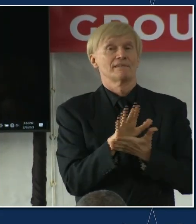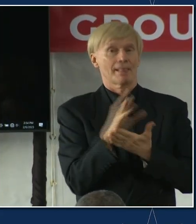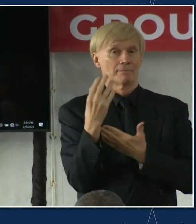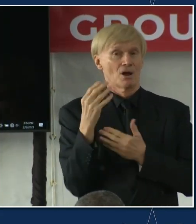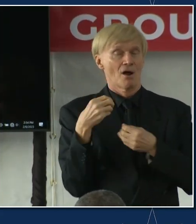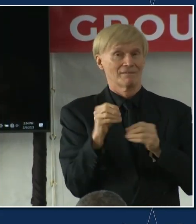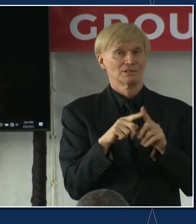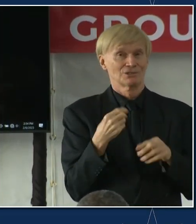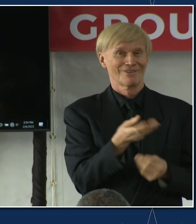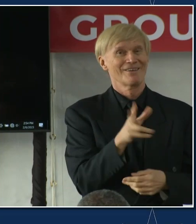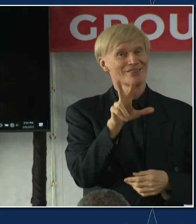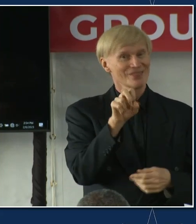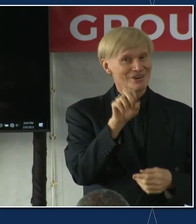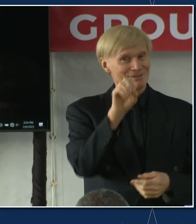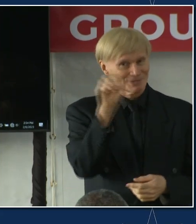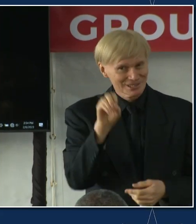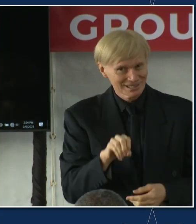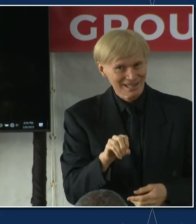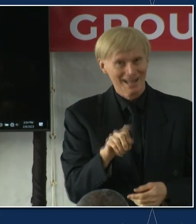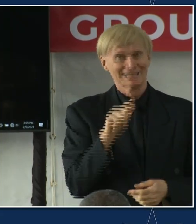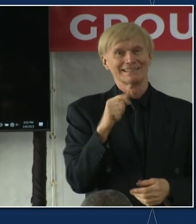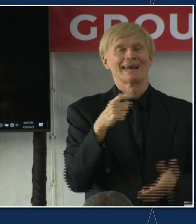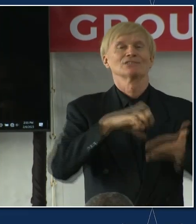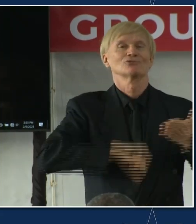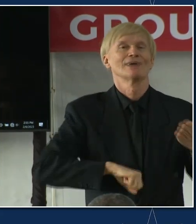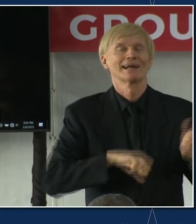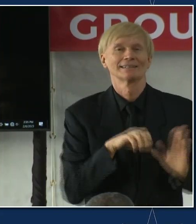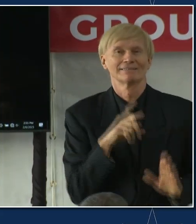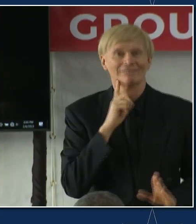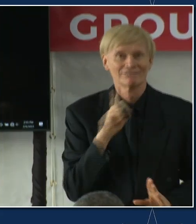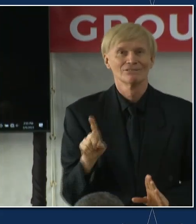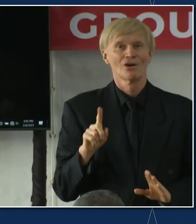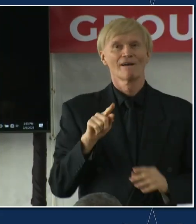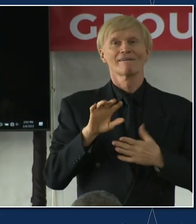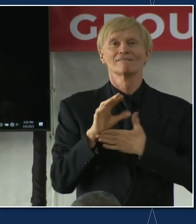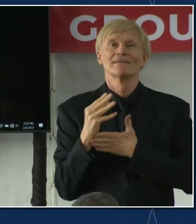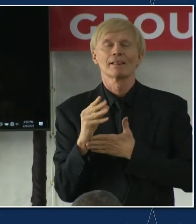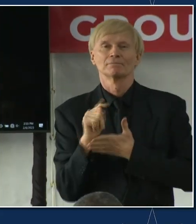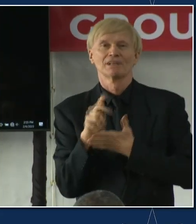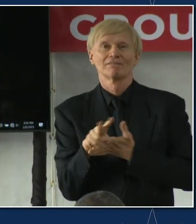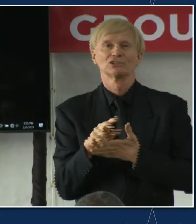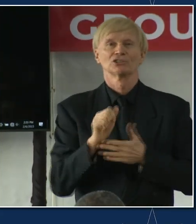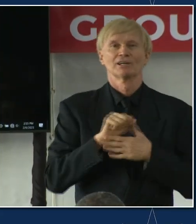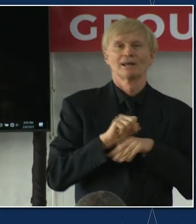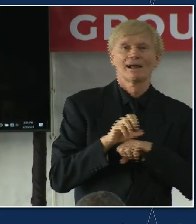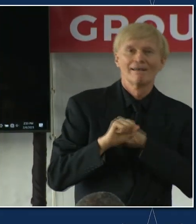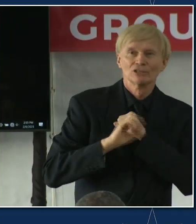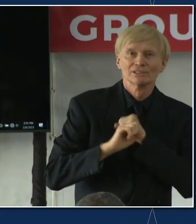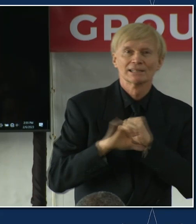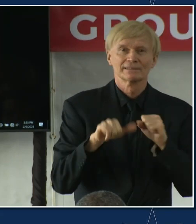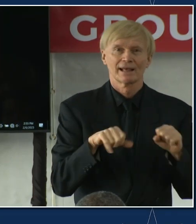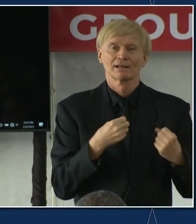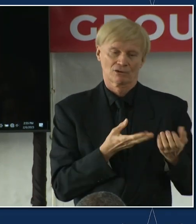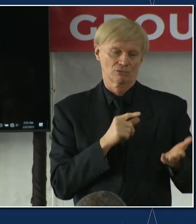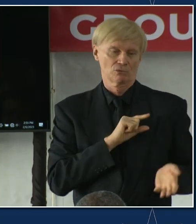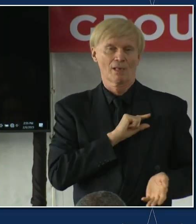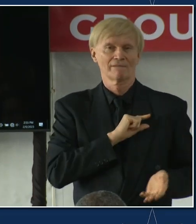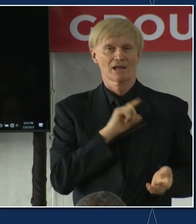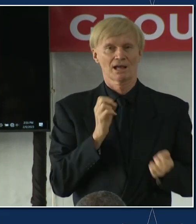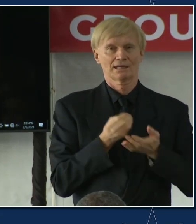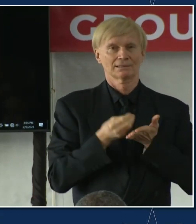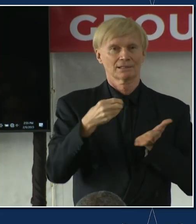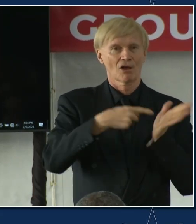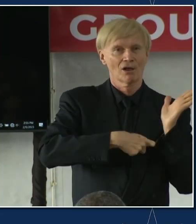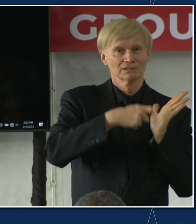award a 30% tax credit for film, television, and advertising productions that can demonstrate qualified expenditures on local crew, goods,